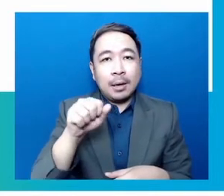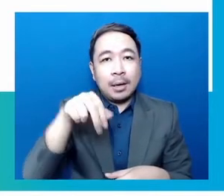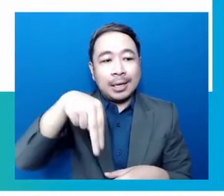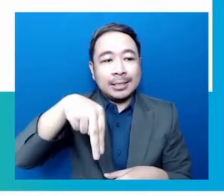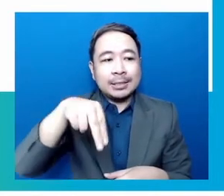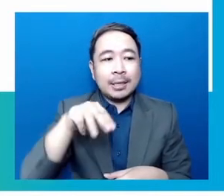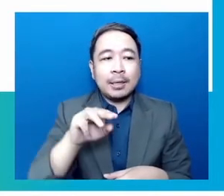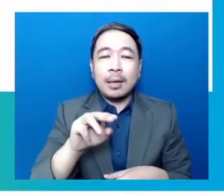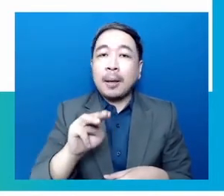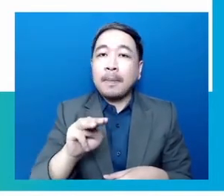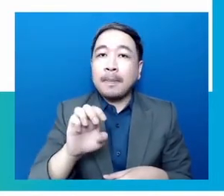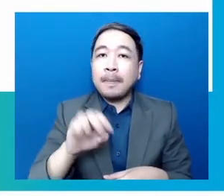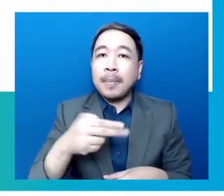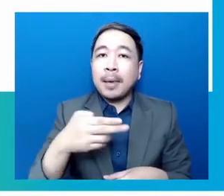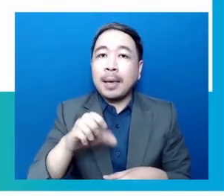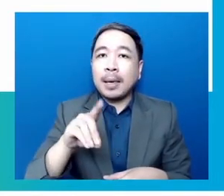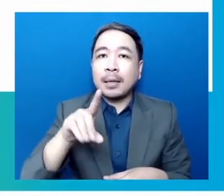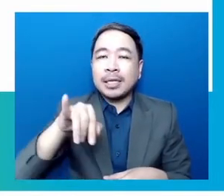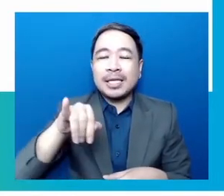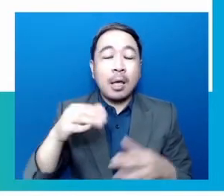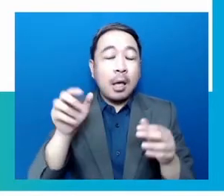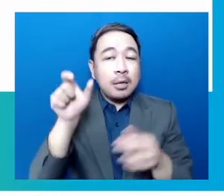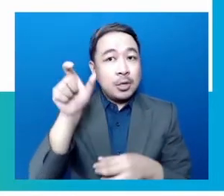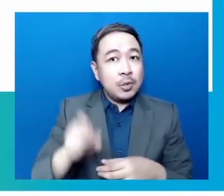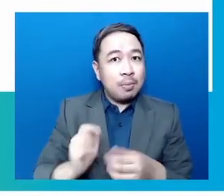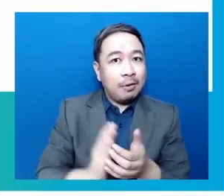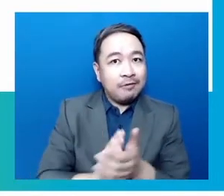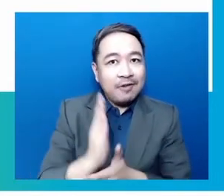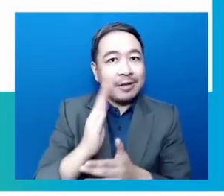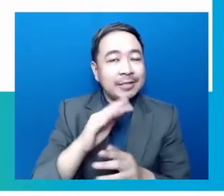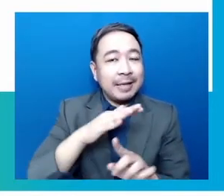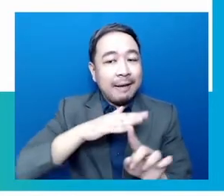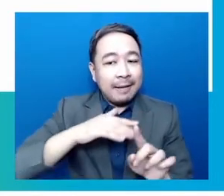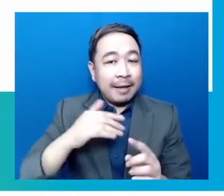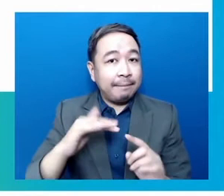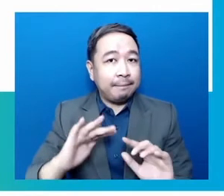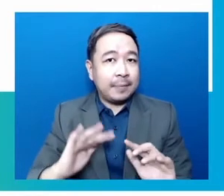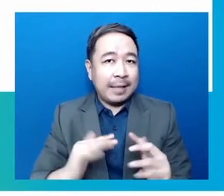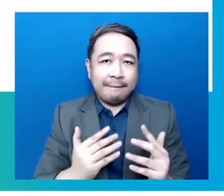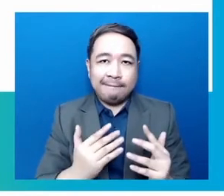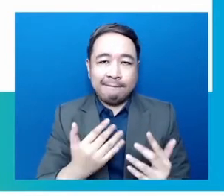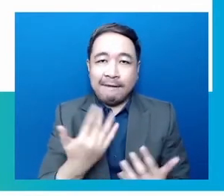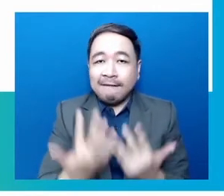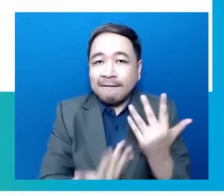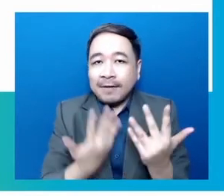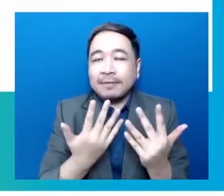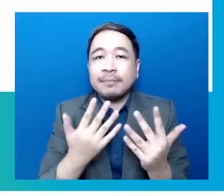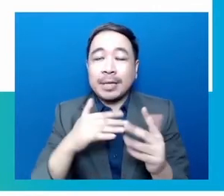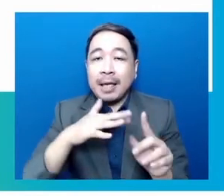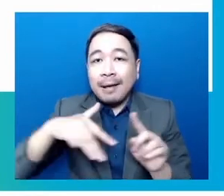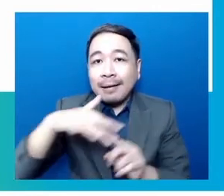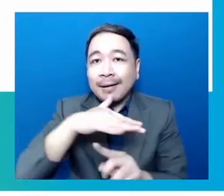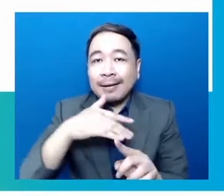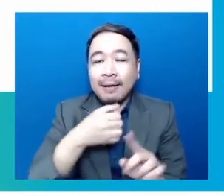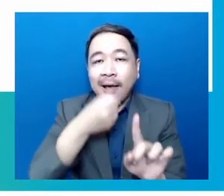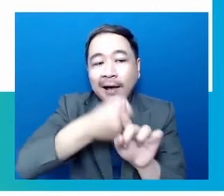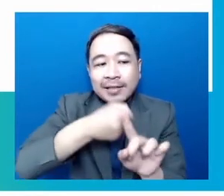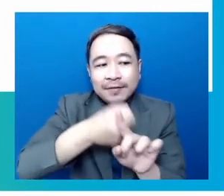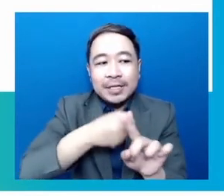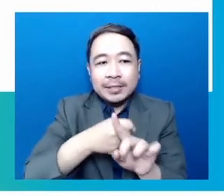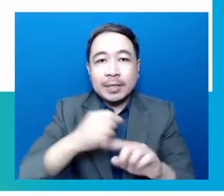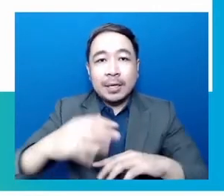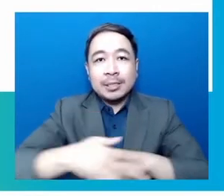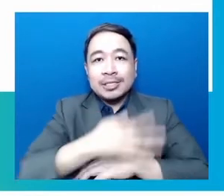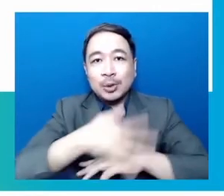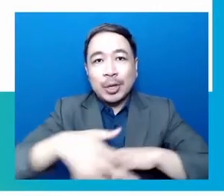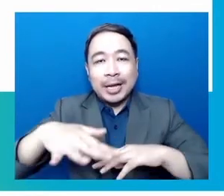Mahedi is a human rights and environmental activist working as the chief executive of CLEAN, Coastal Livelihood and Environmental